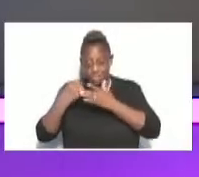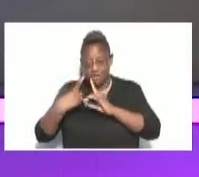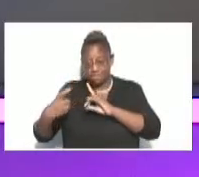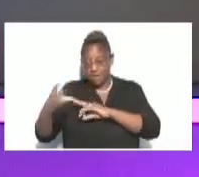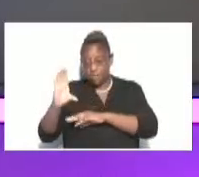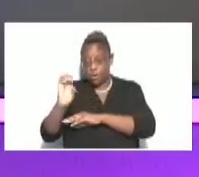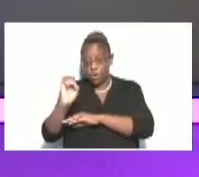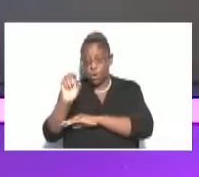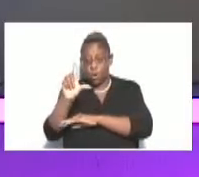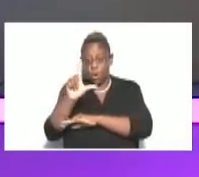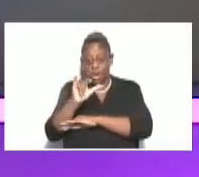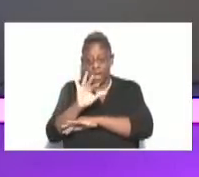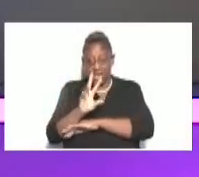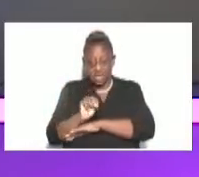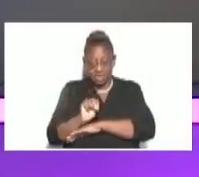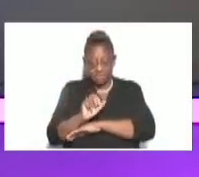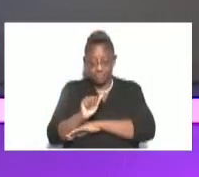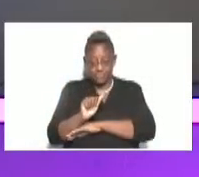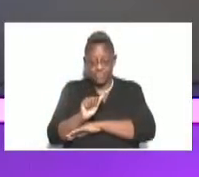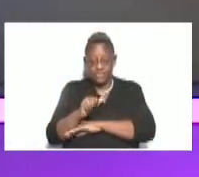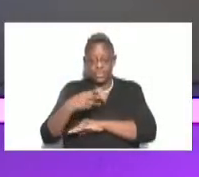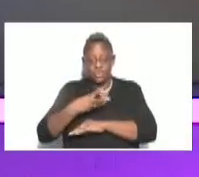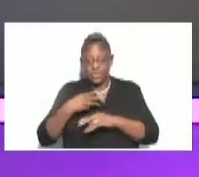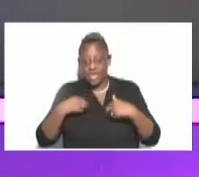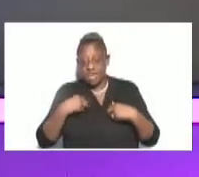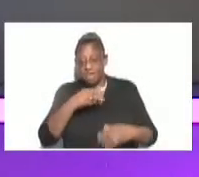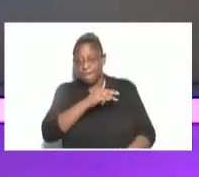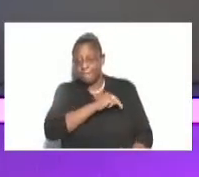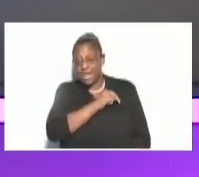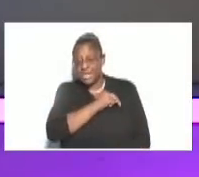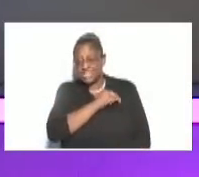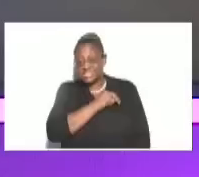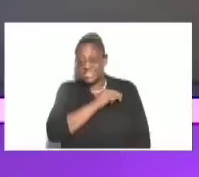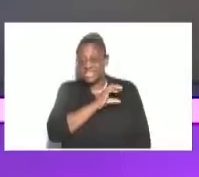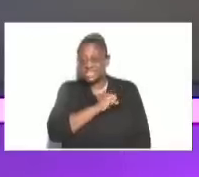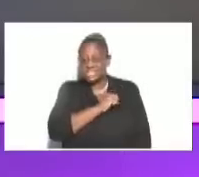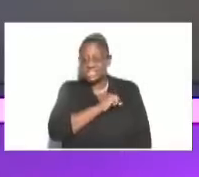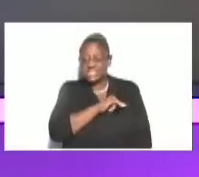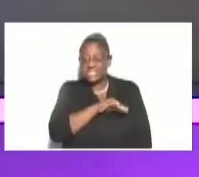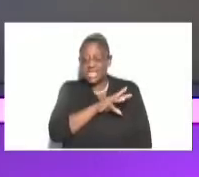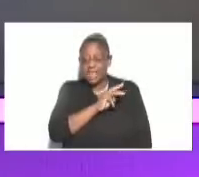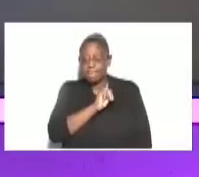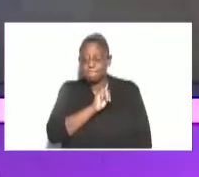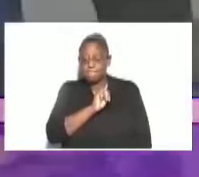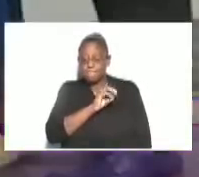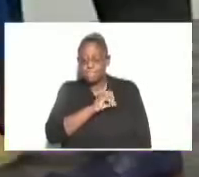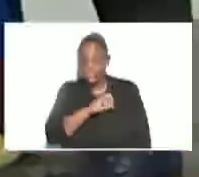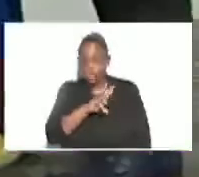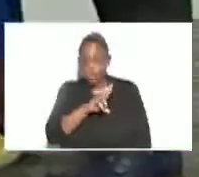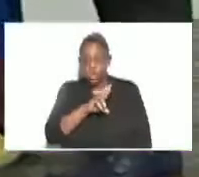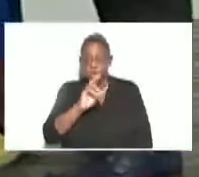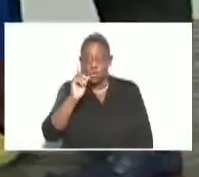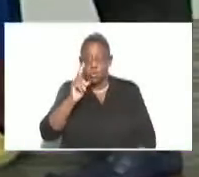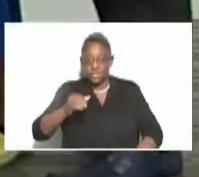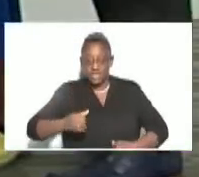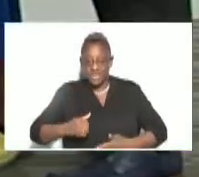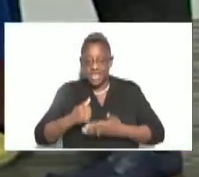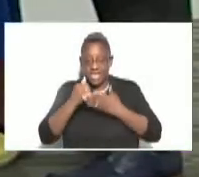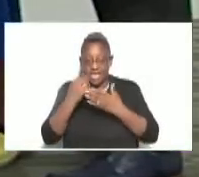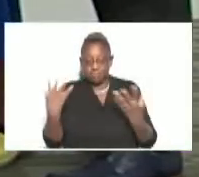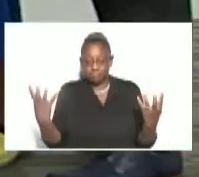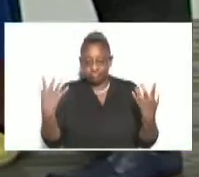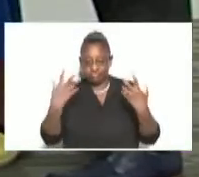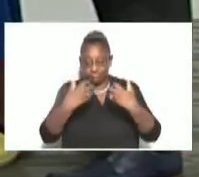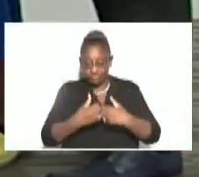of Corporate Communications, Senator the Honorable Maxine Seymour, says the company prides itself on helping to create a more